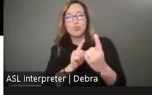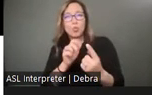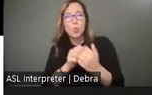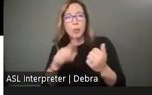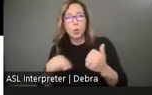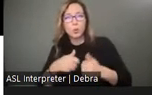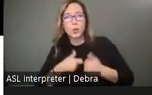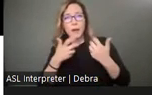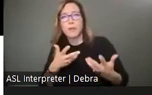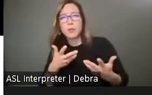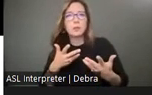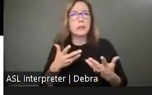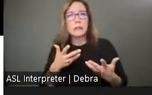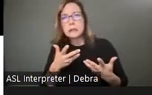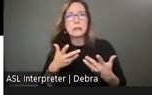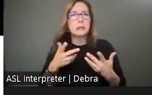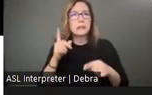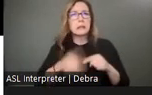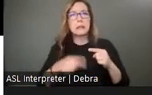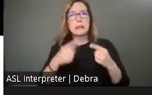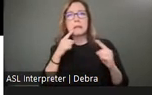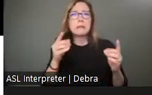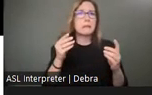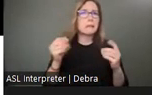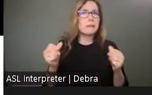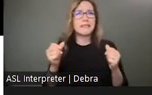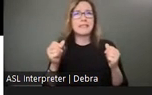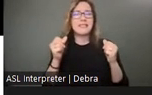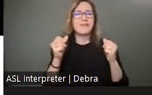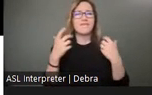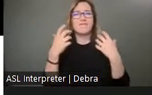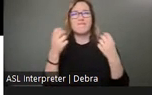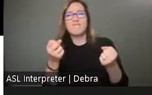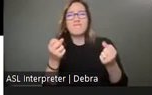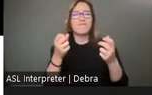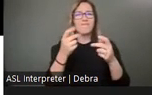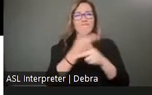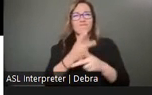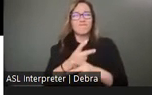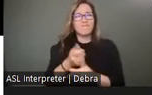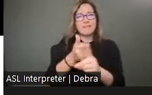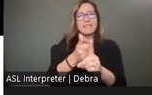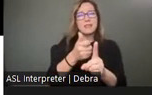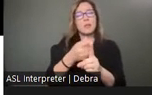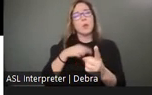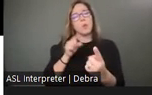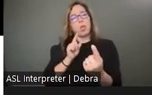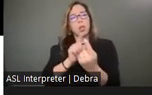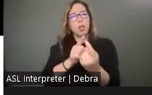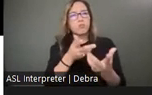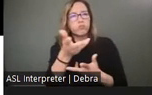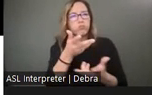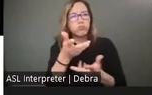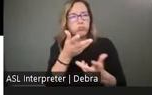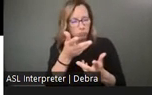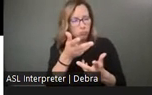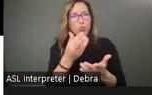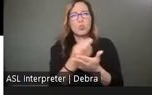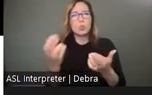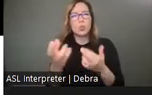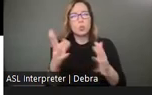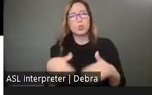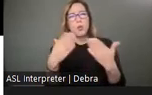may not be able to effectively and efficiently recover on their own, and to help them find specific resources that they may need to address